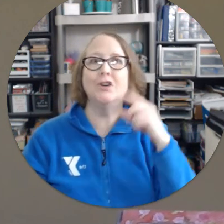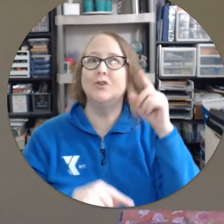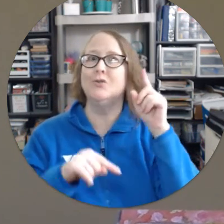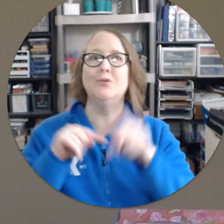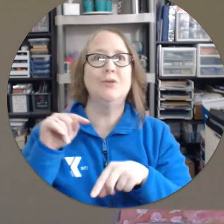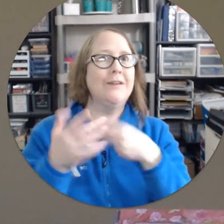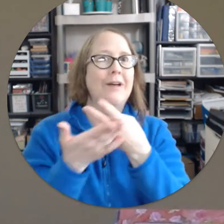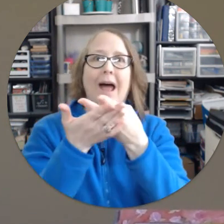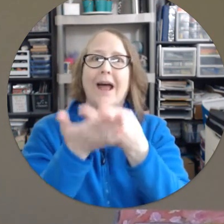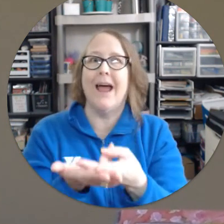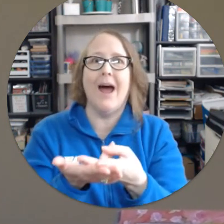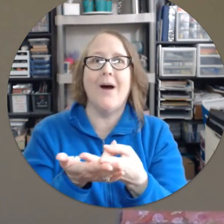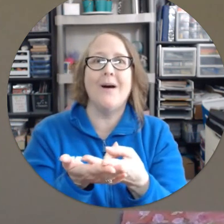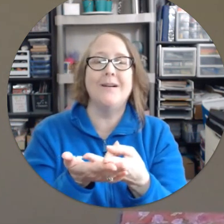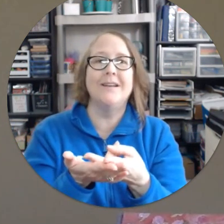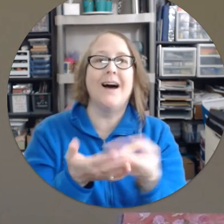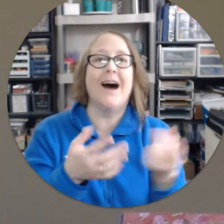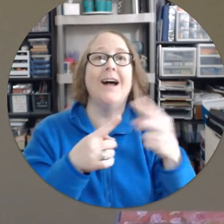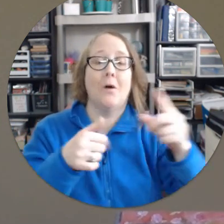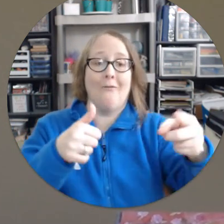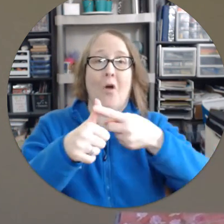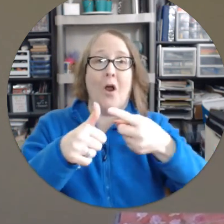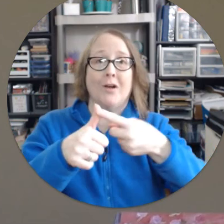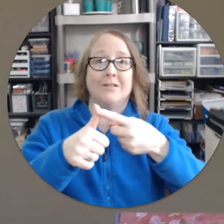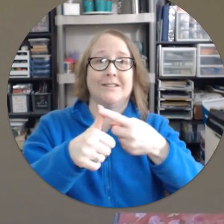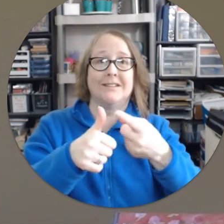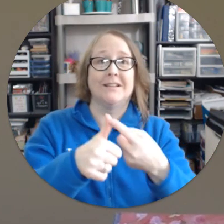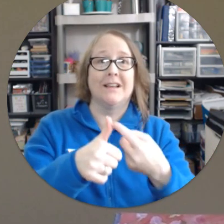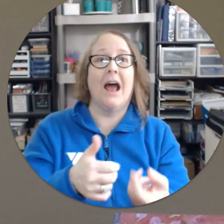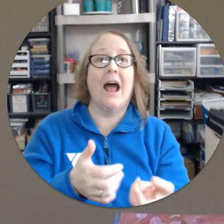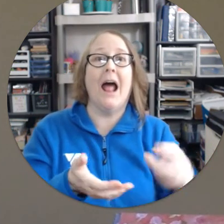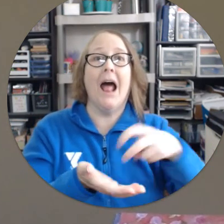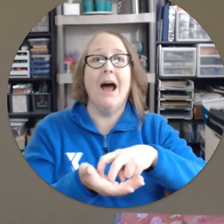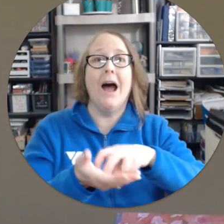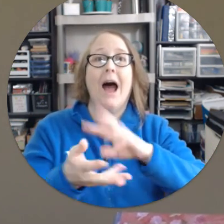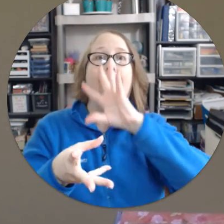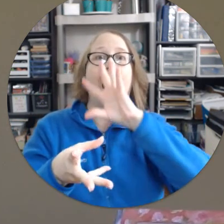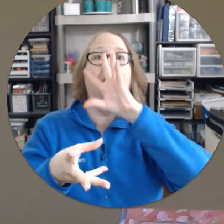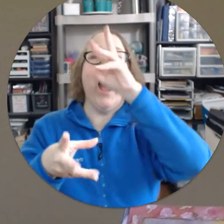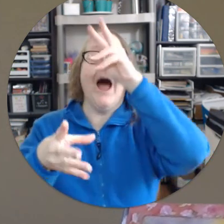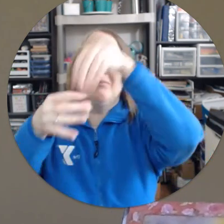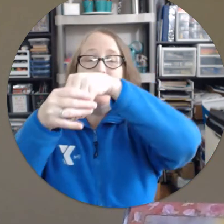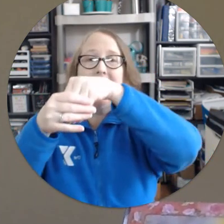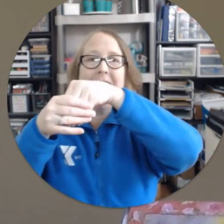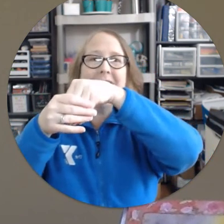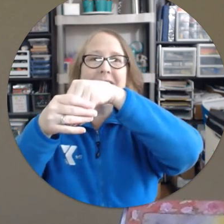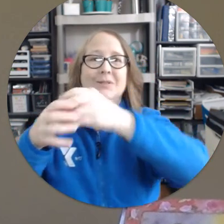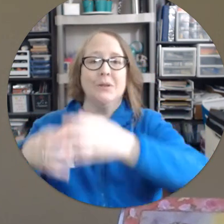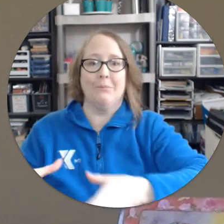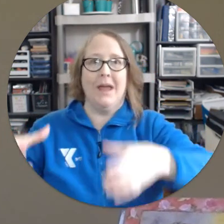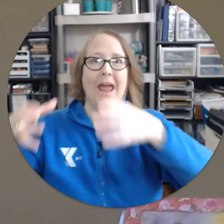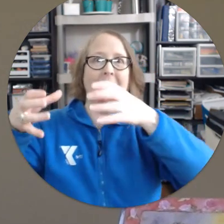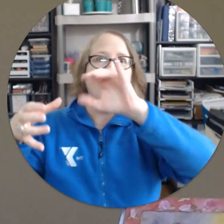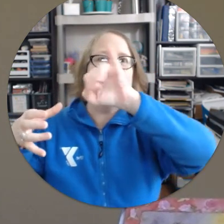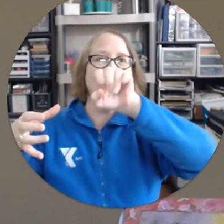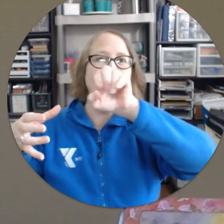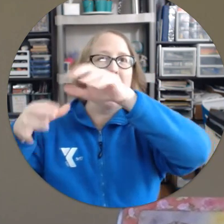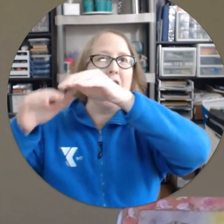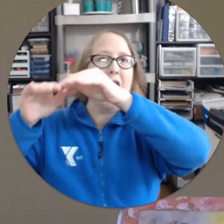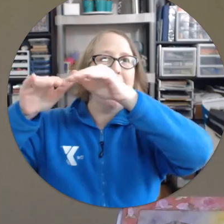down until I climbed up and put mine right into our big jar on the